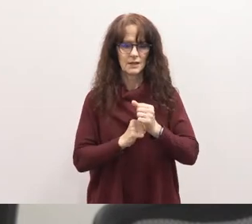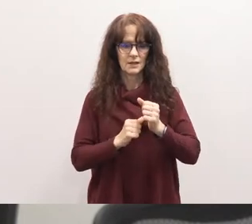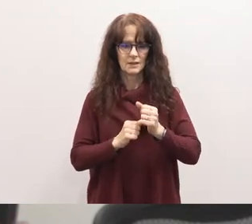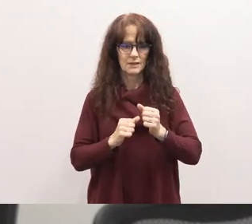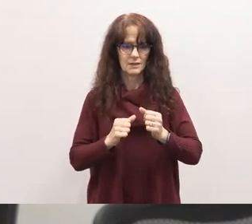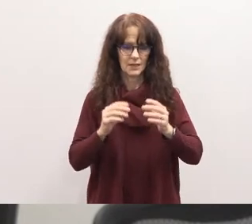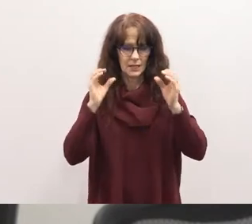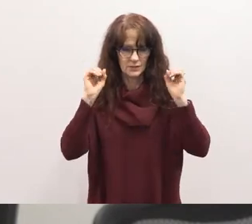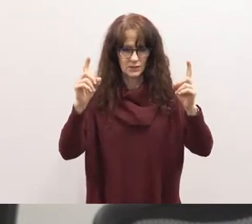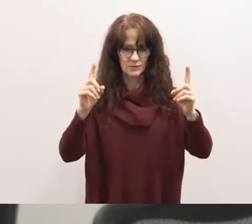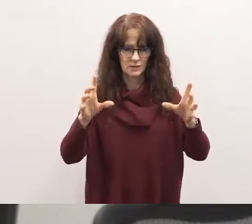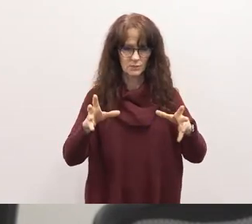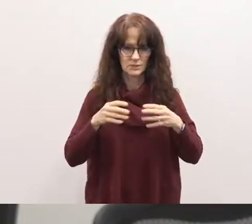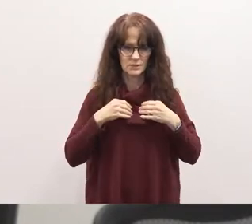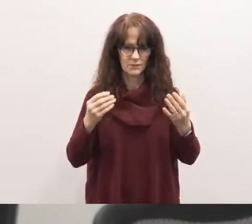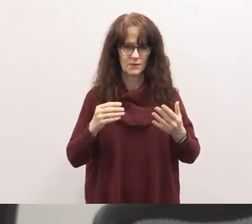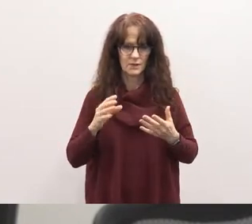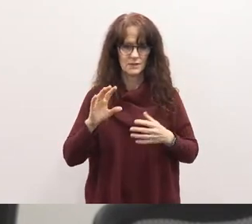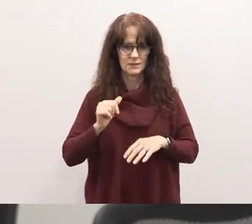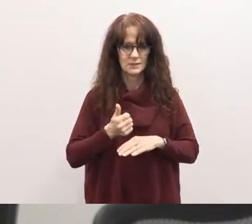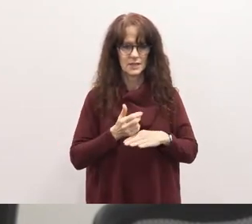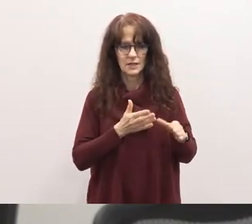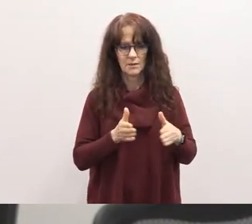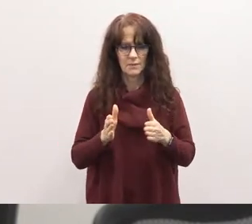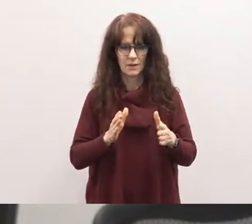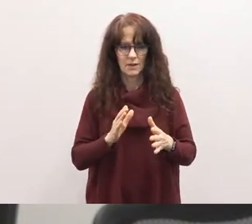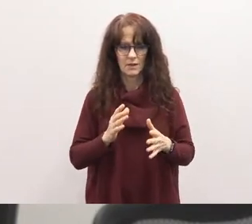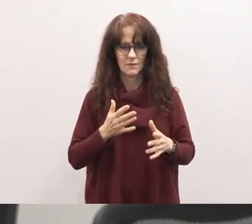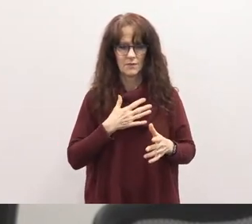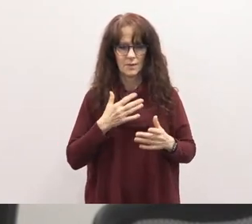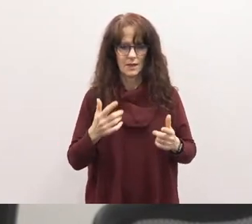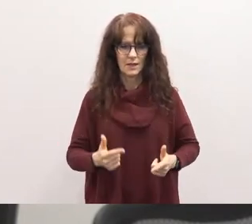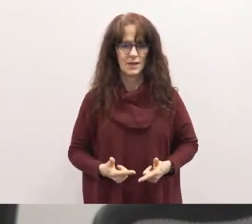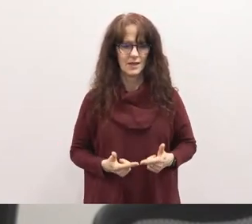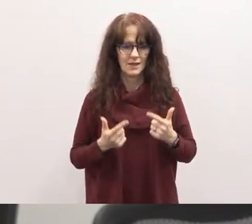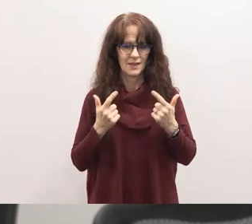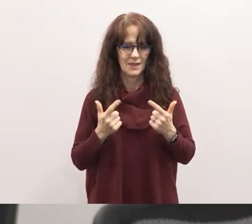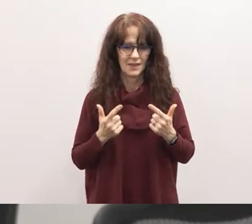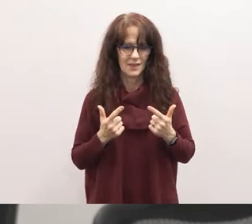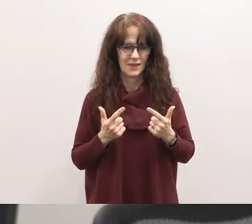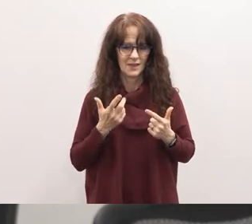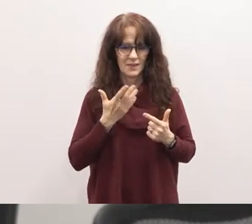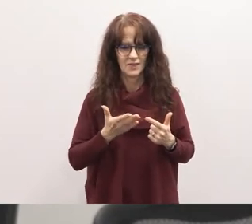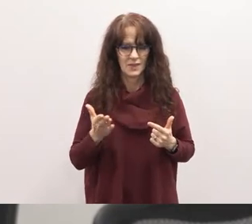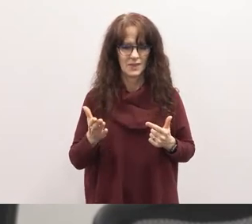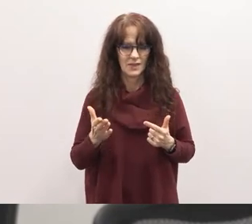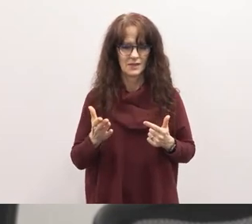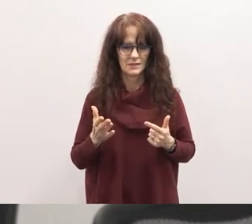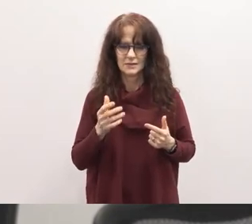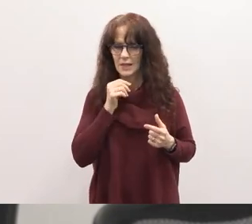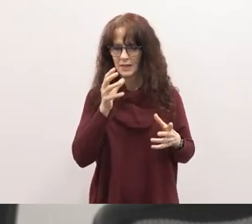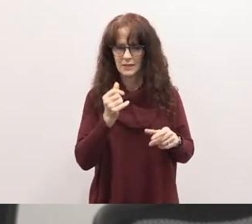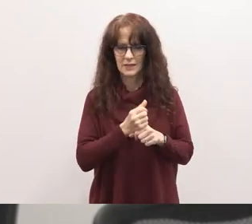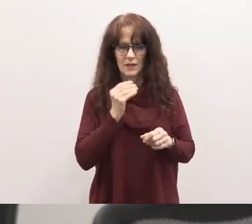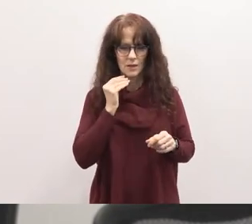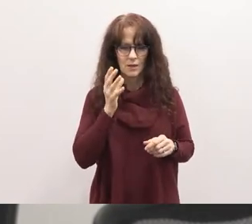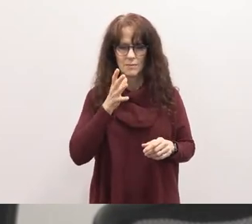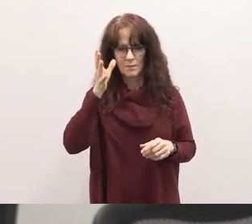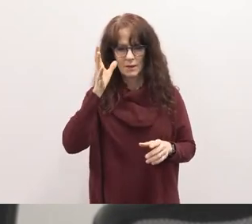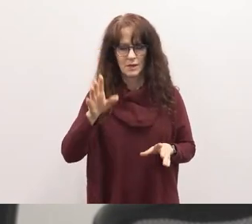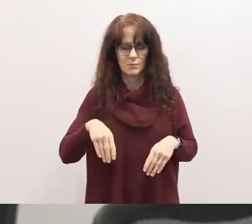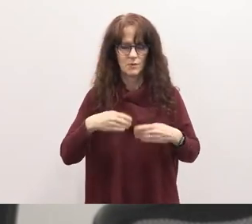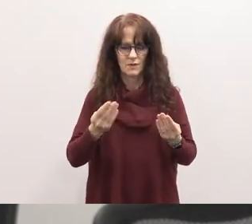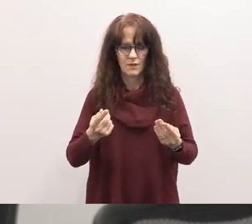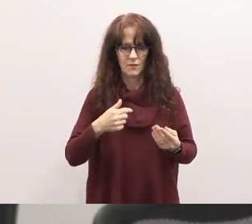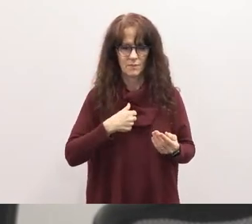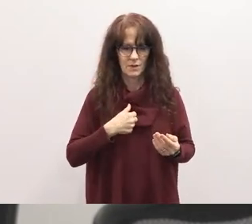here sort of set a path for my entire life. The things that I couldn't get at home or that my parents couldn't provide